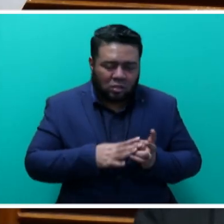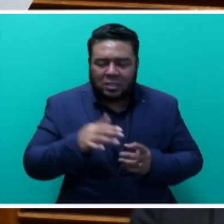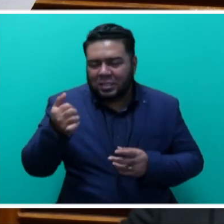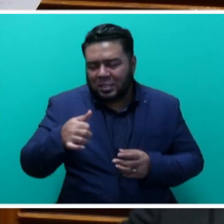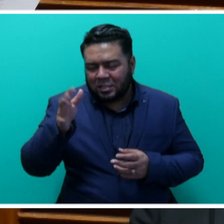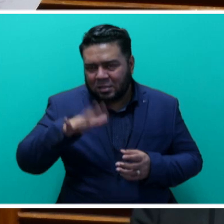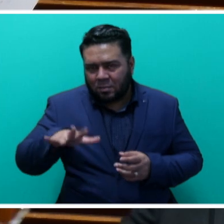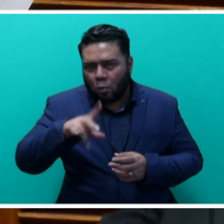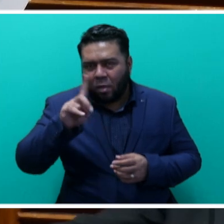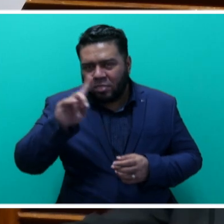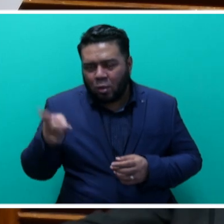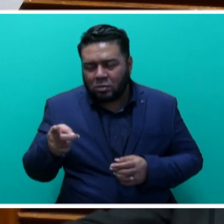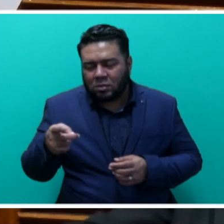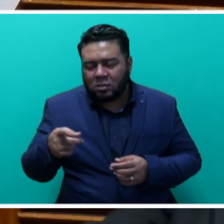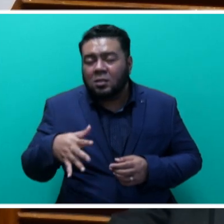combined population of